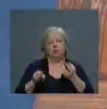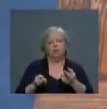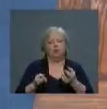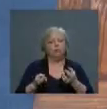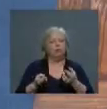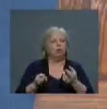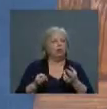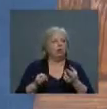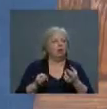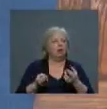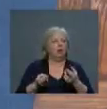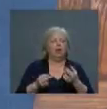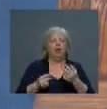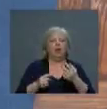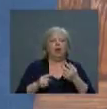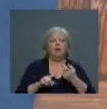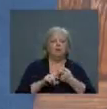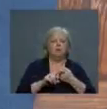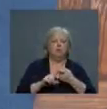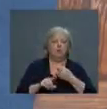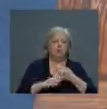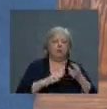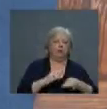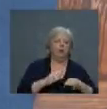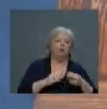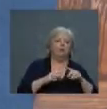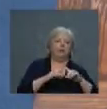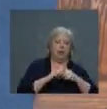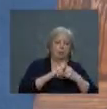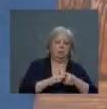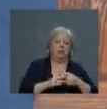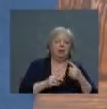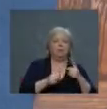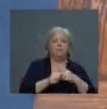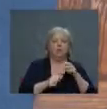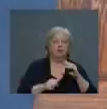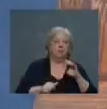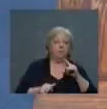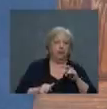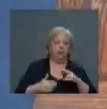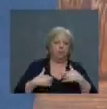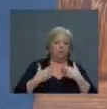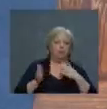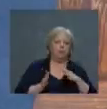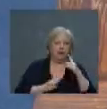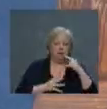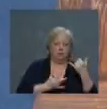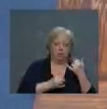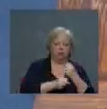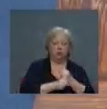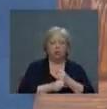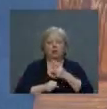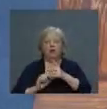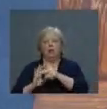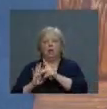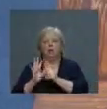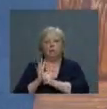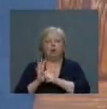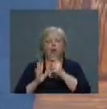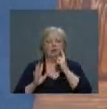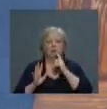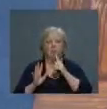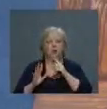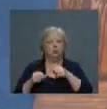of first implementing the Youth Master Plan for this year. These are the contracts that we first put out. They were for the positive